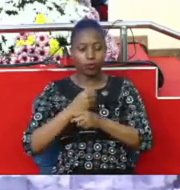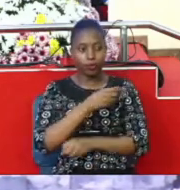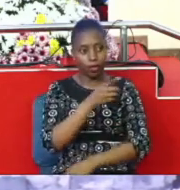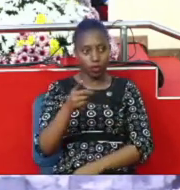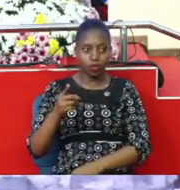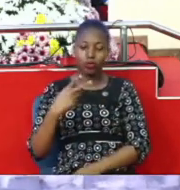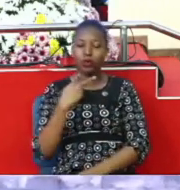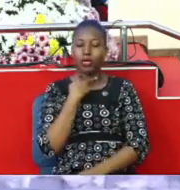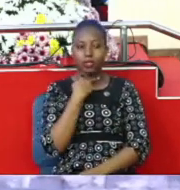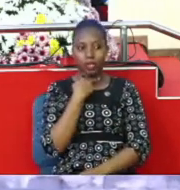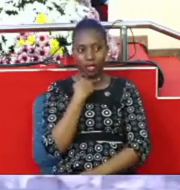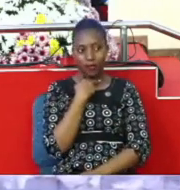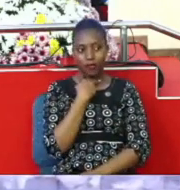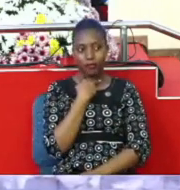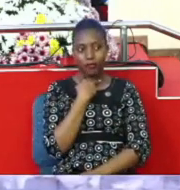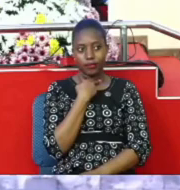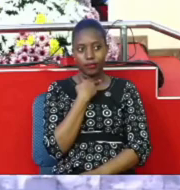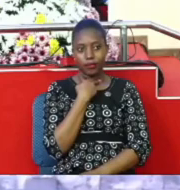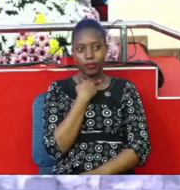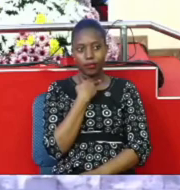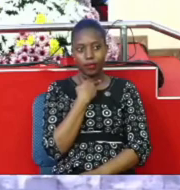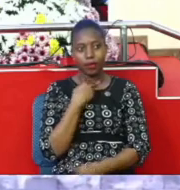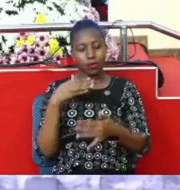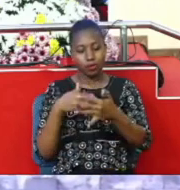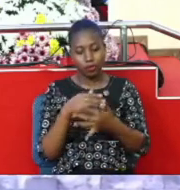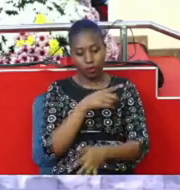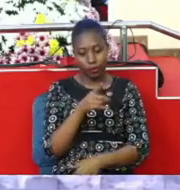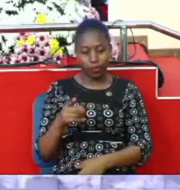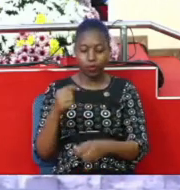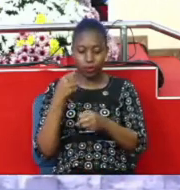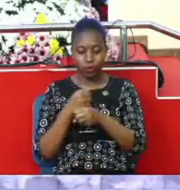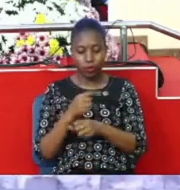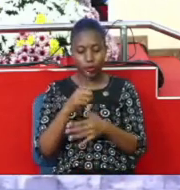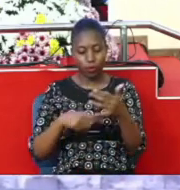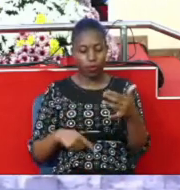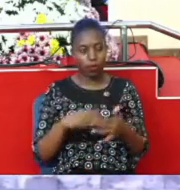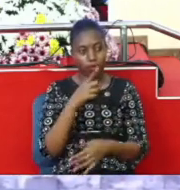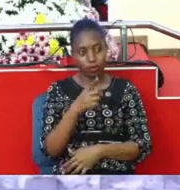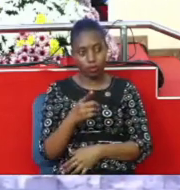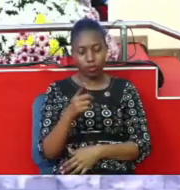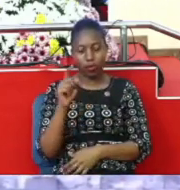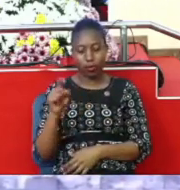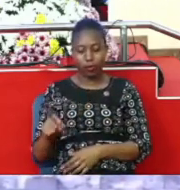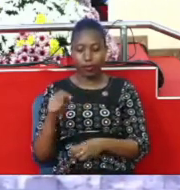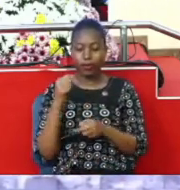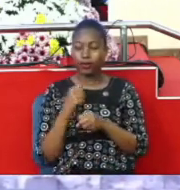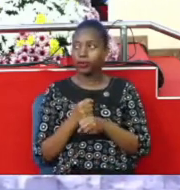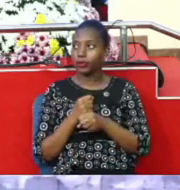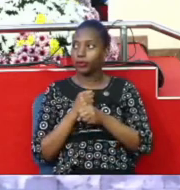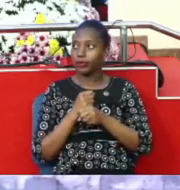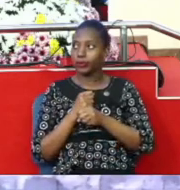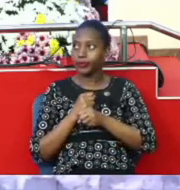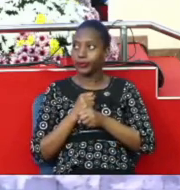so that they cannot do what they really want to do. Paul is saying, I want to do right,